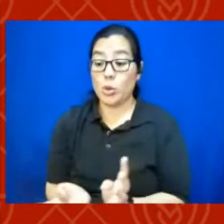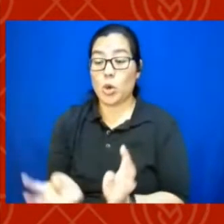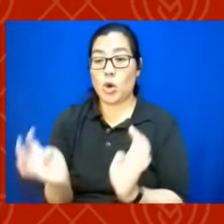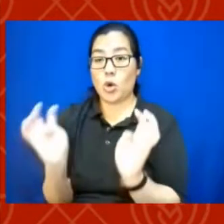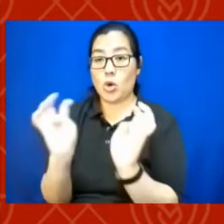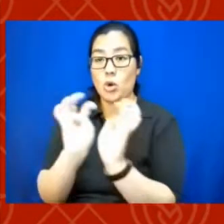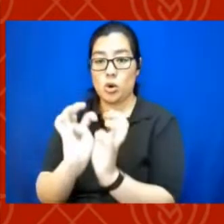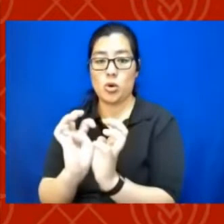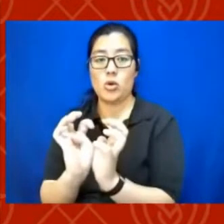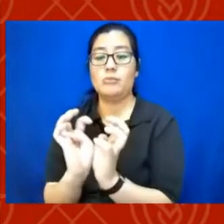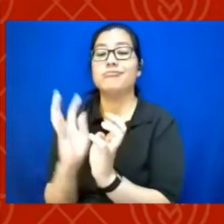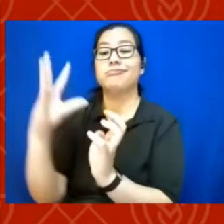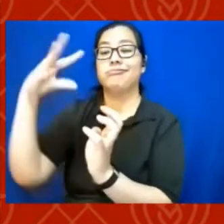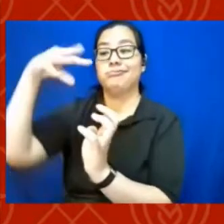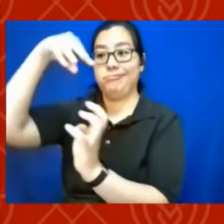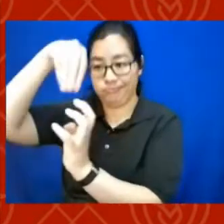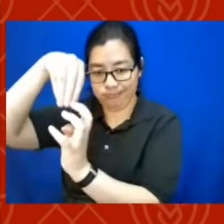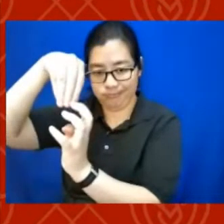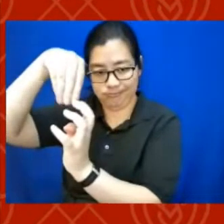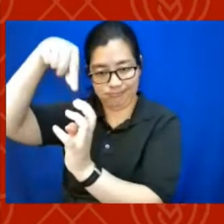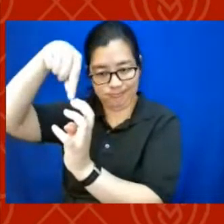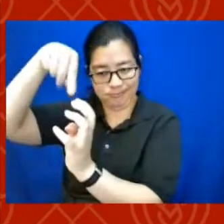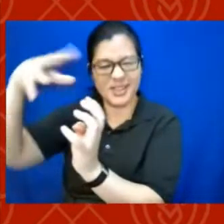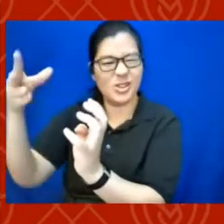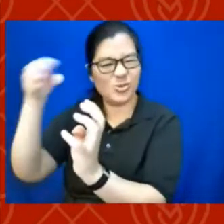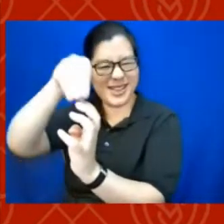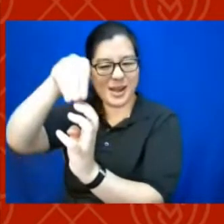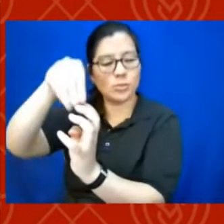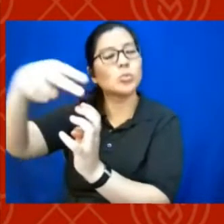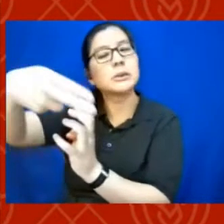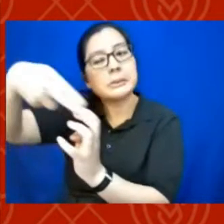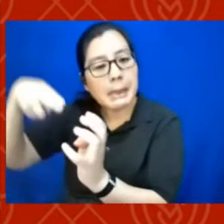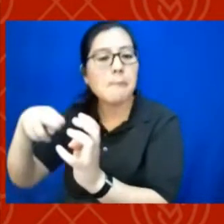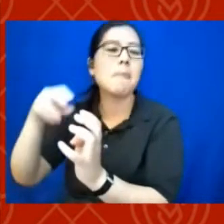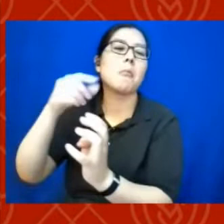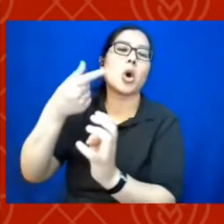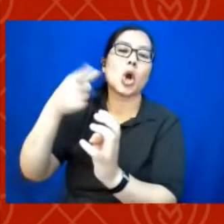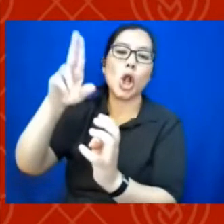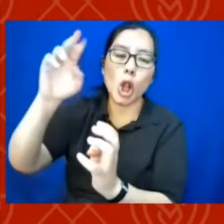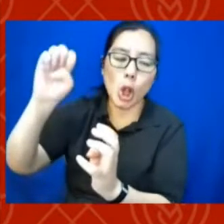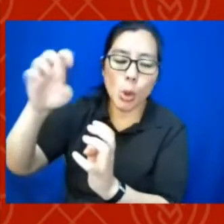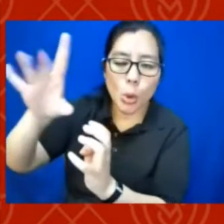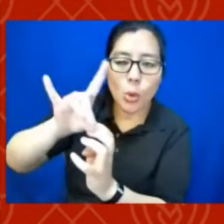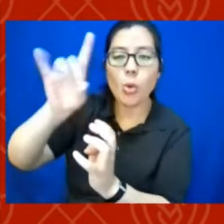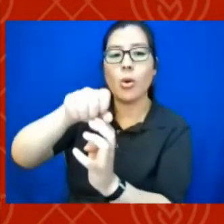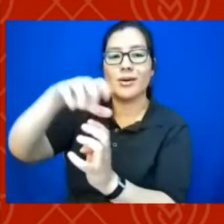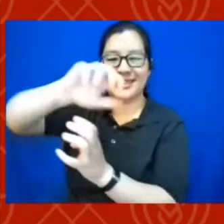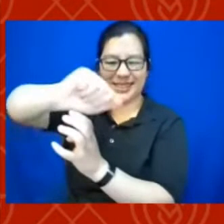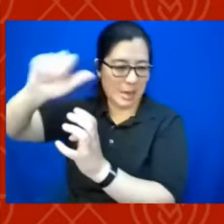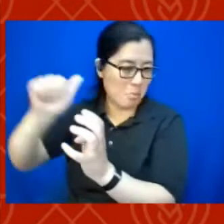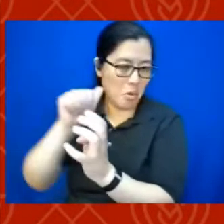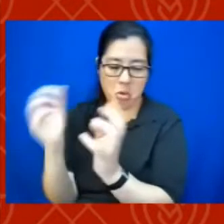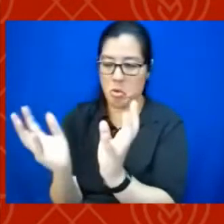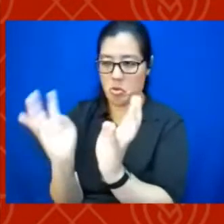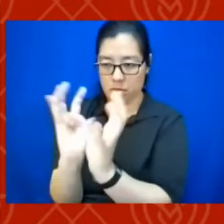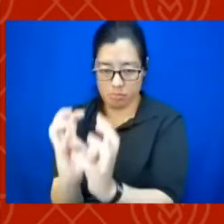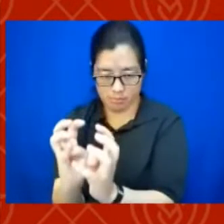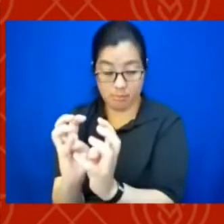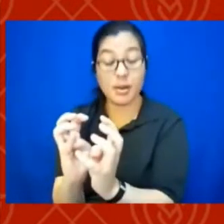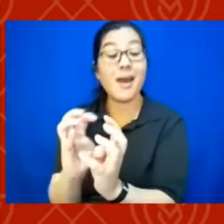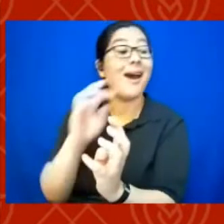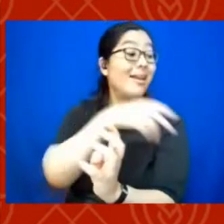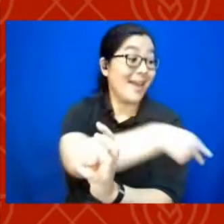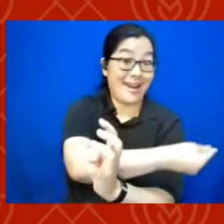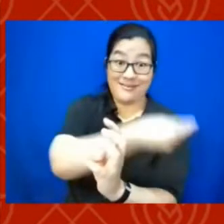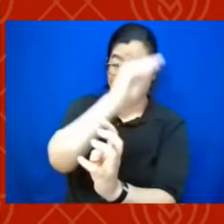can join the edges together with either tape, or you can glue it or staple it. Then you would tape the handle that